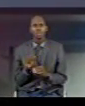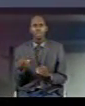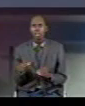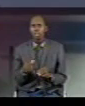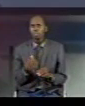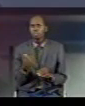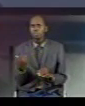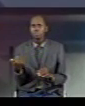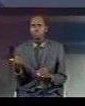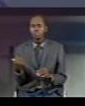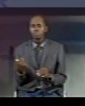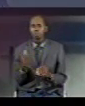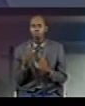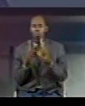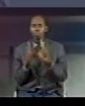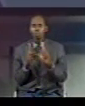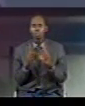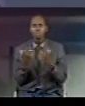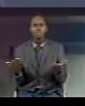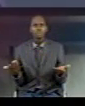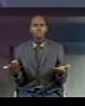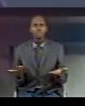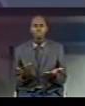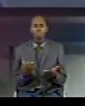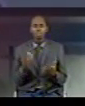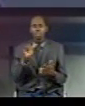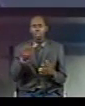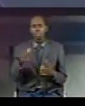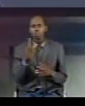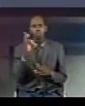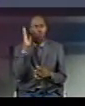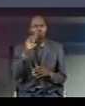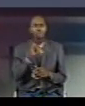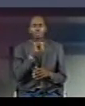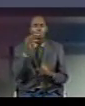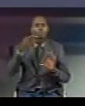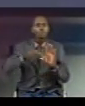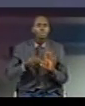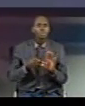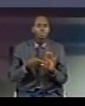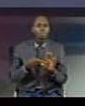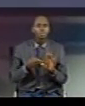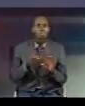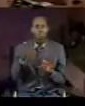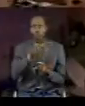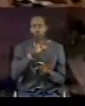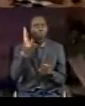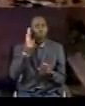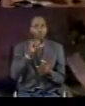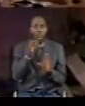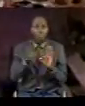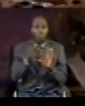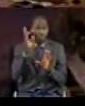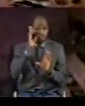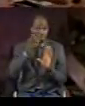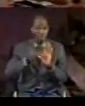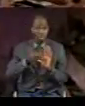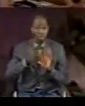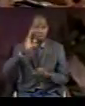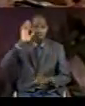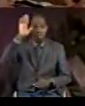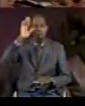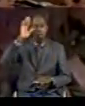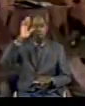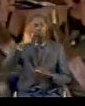Anybody tonight who is not going to be a partaker? Partakers, where are they? Praise the Lord.